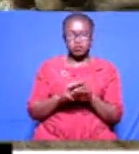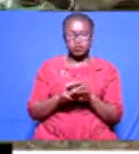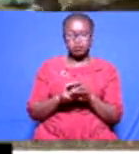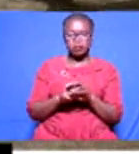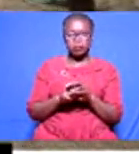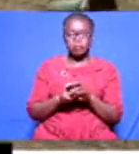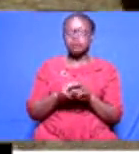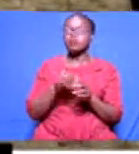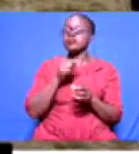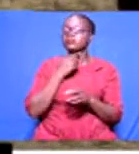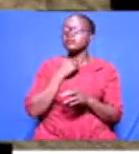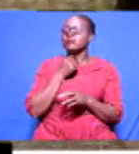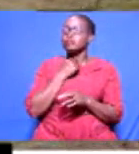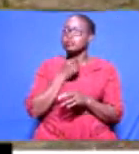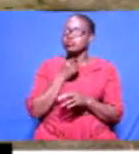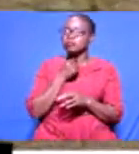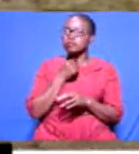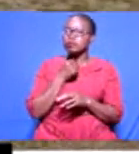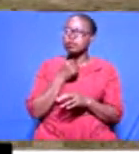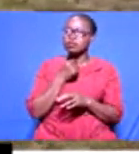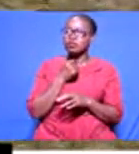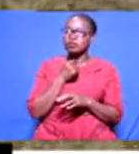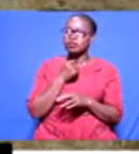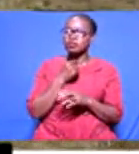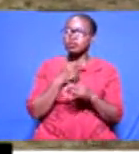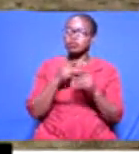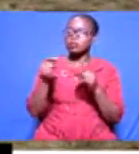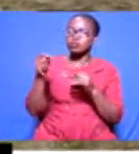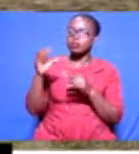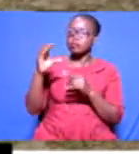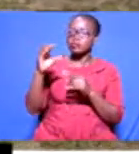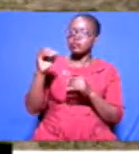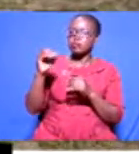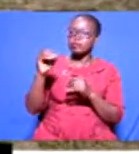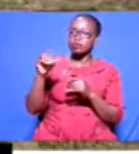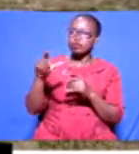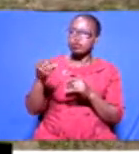like to go to Colombia